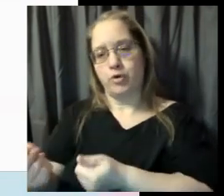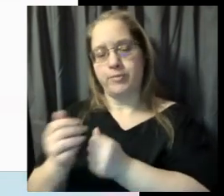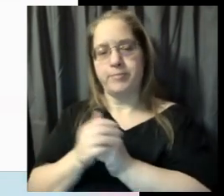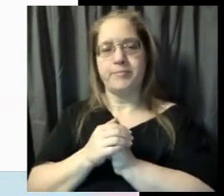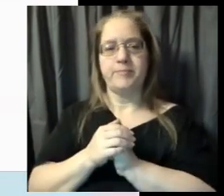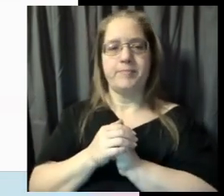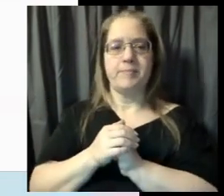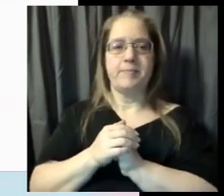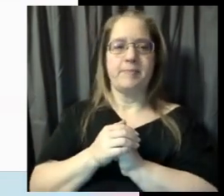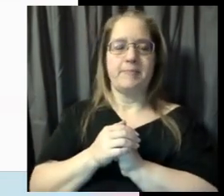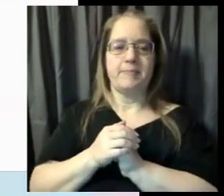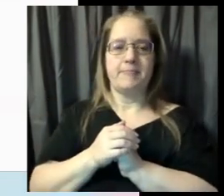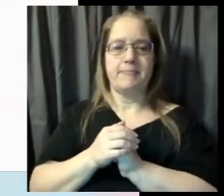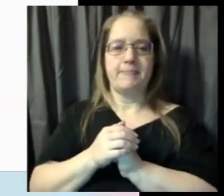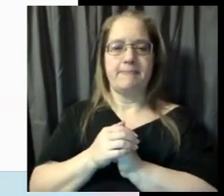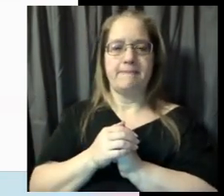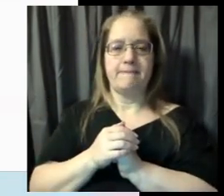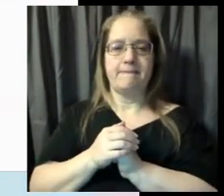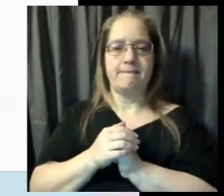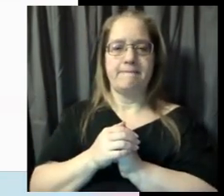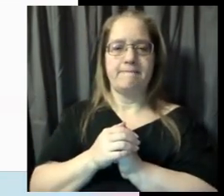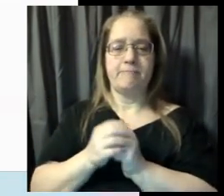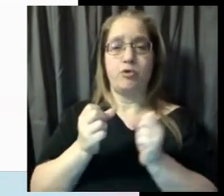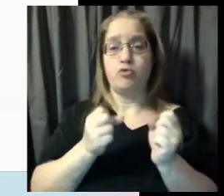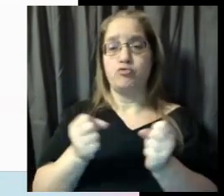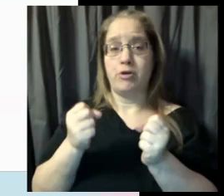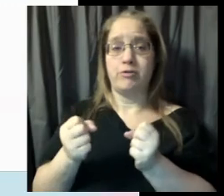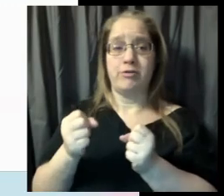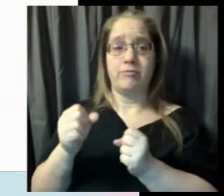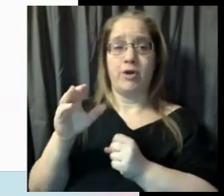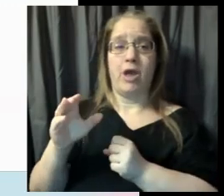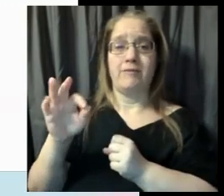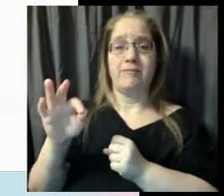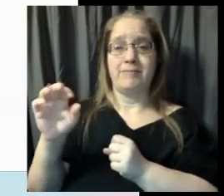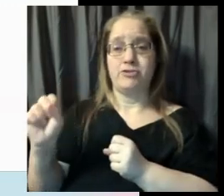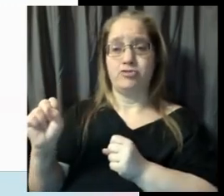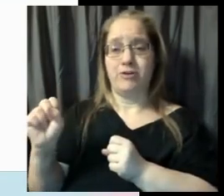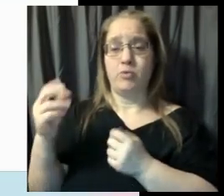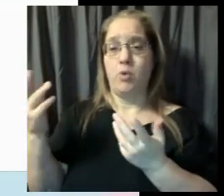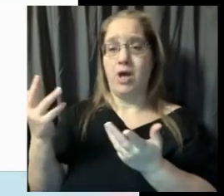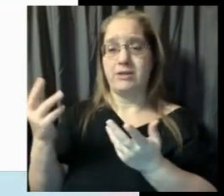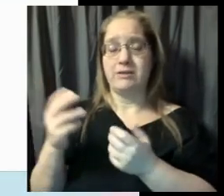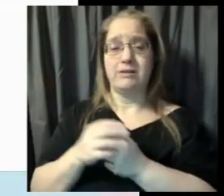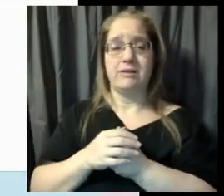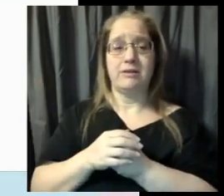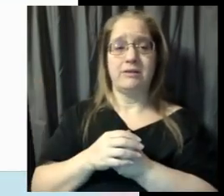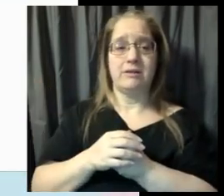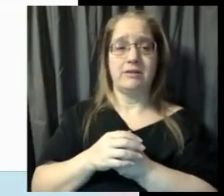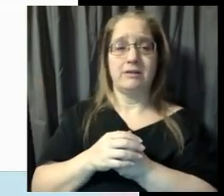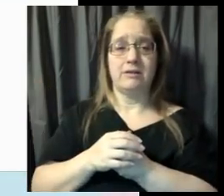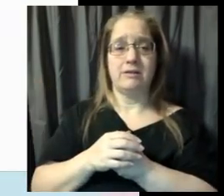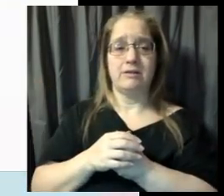So some strategies for cognitive flexibility shift. It's important to keep